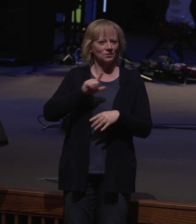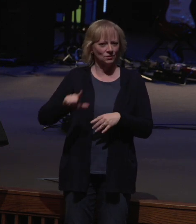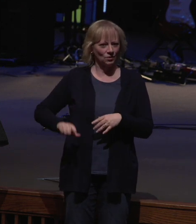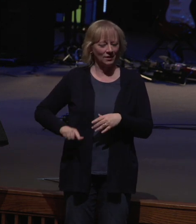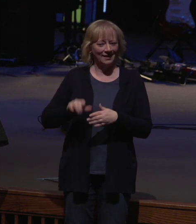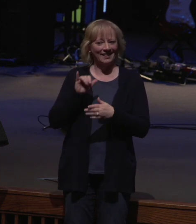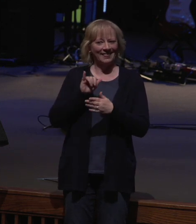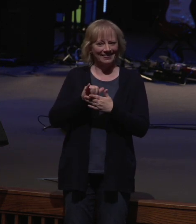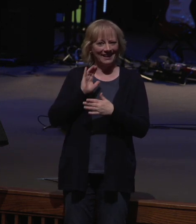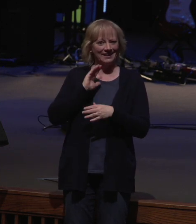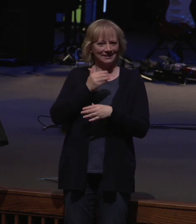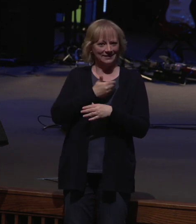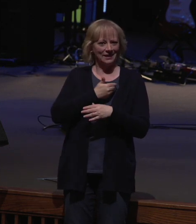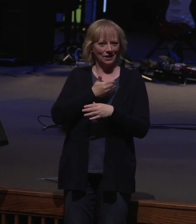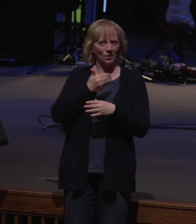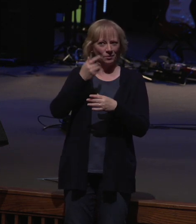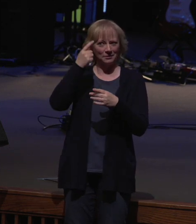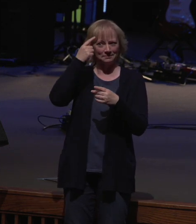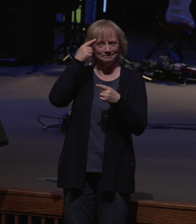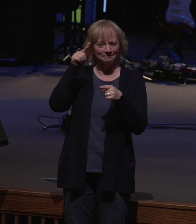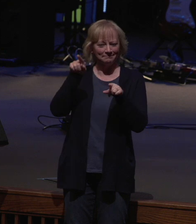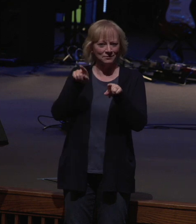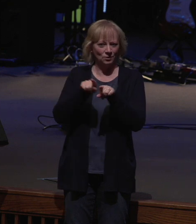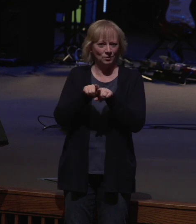have option to sign up for.